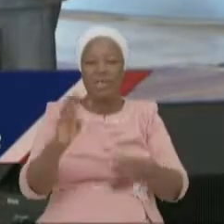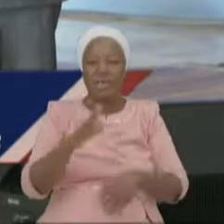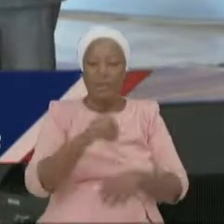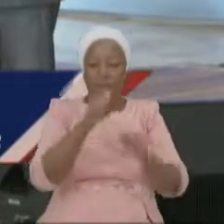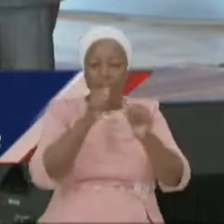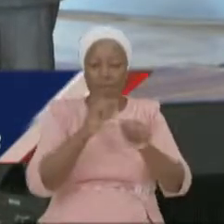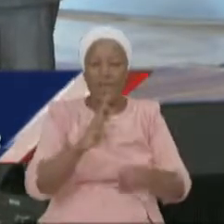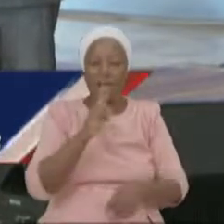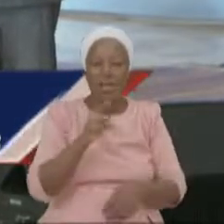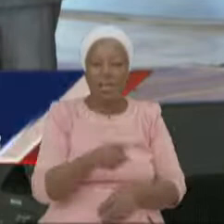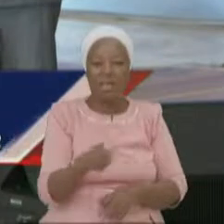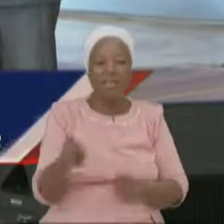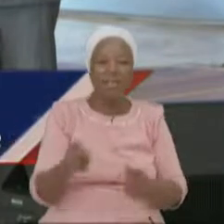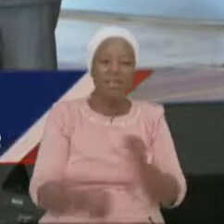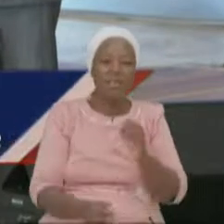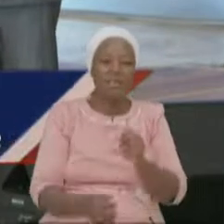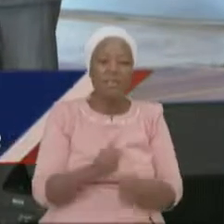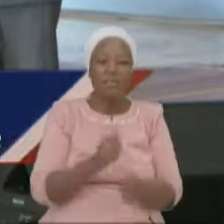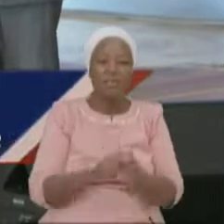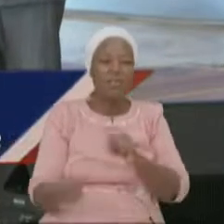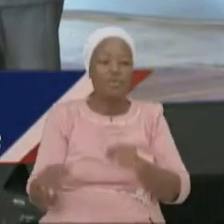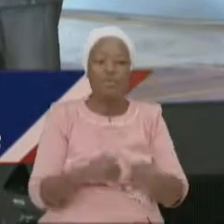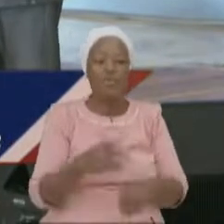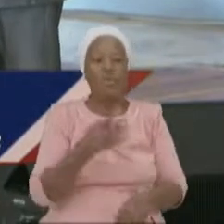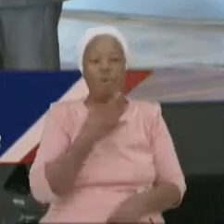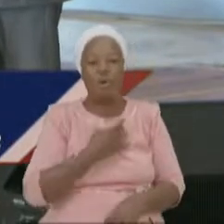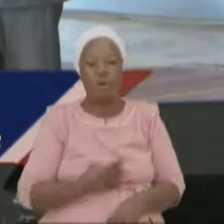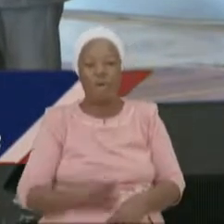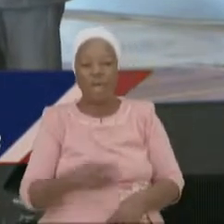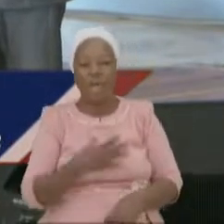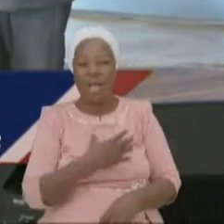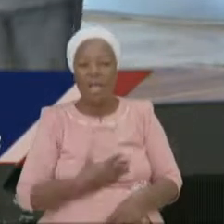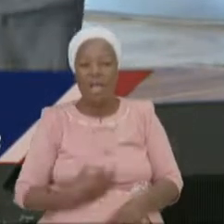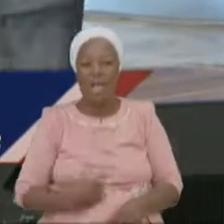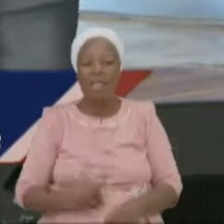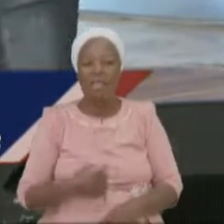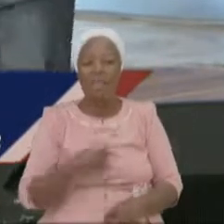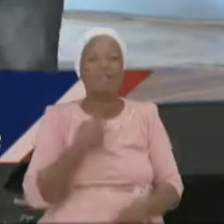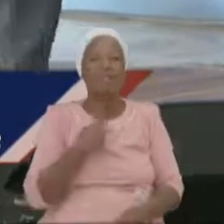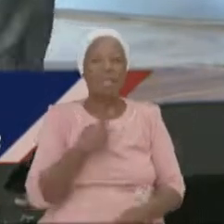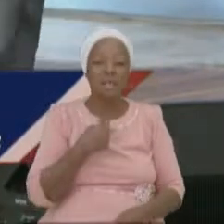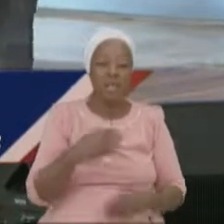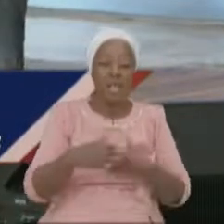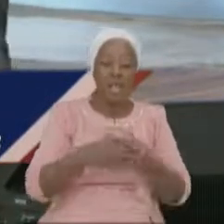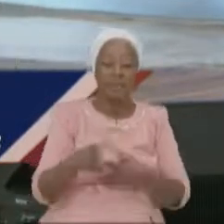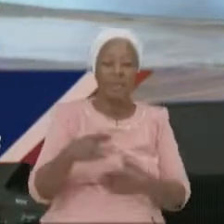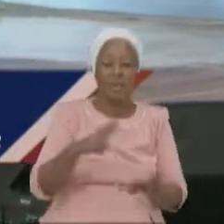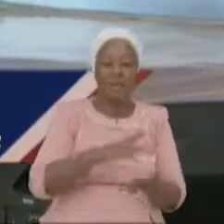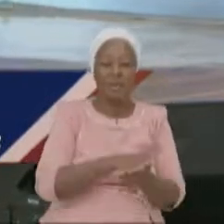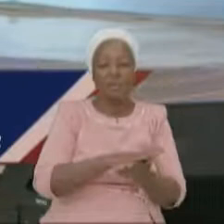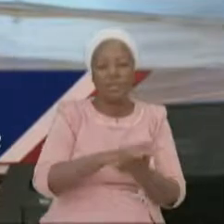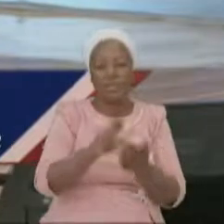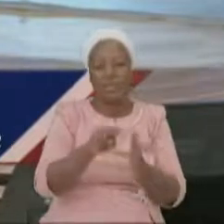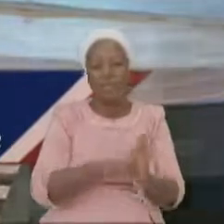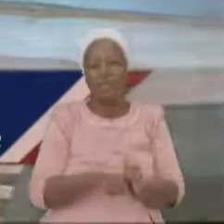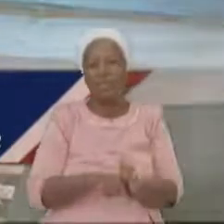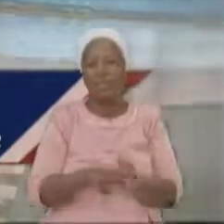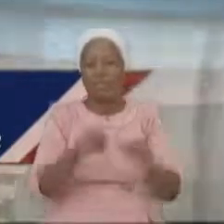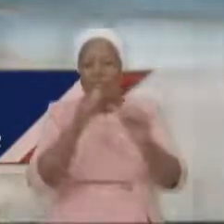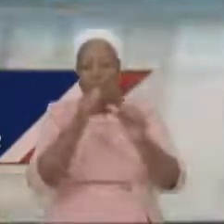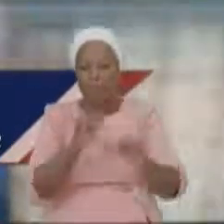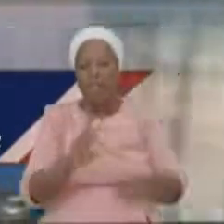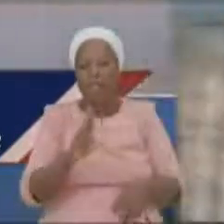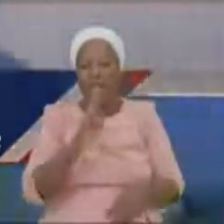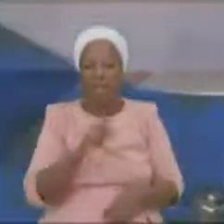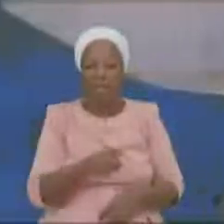they that do hunger and thirst after righteousness. Blessed are they that